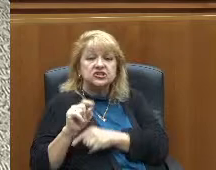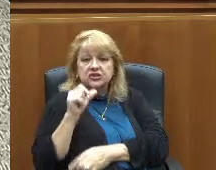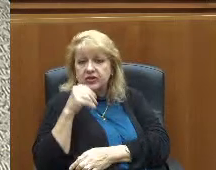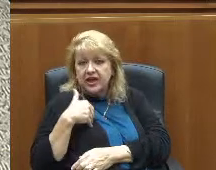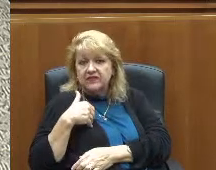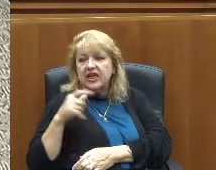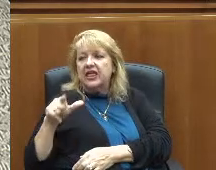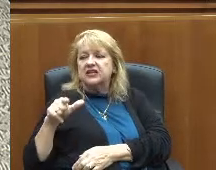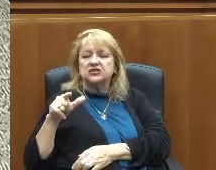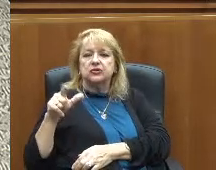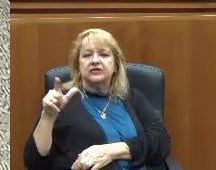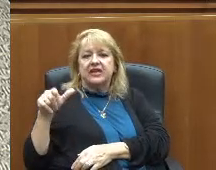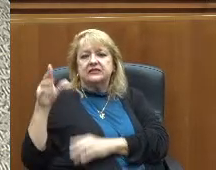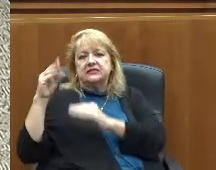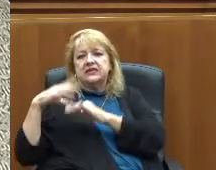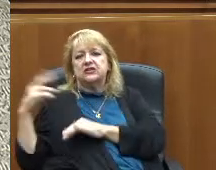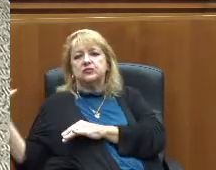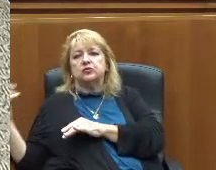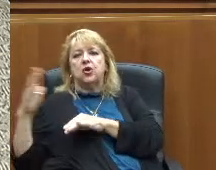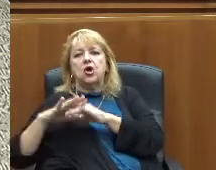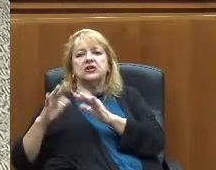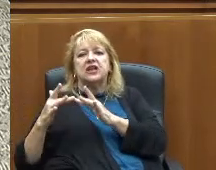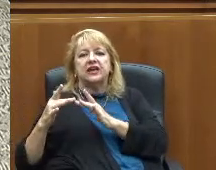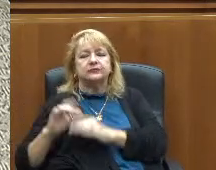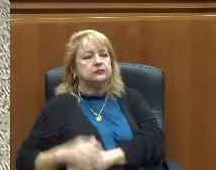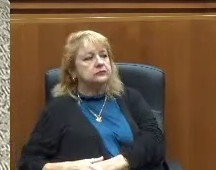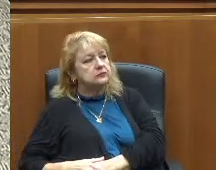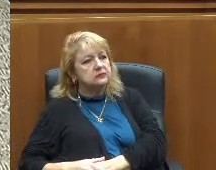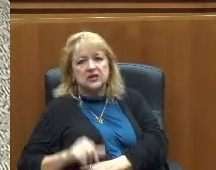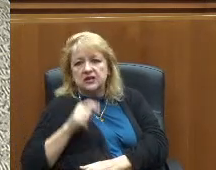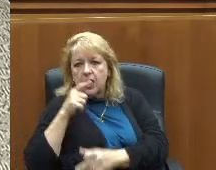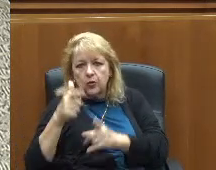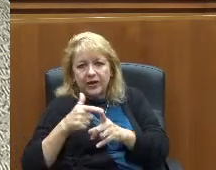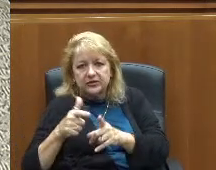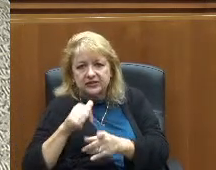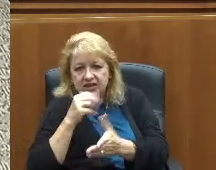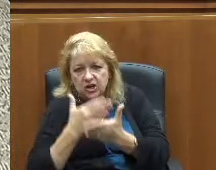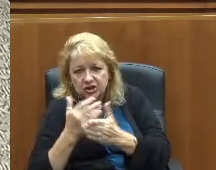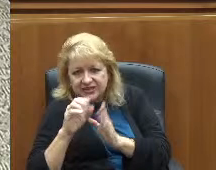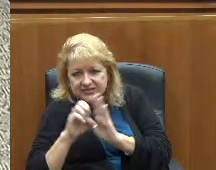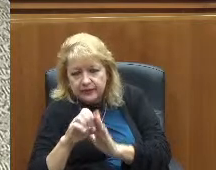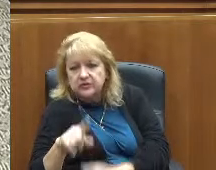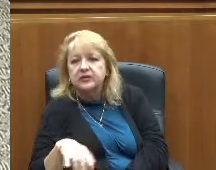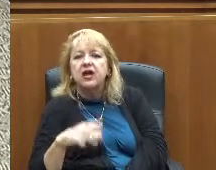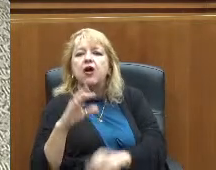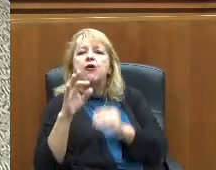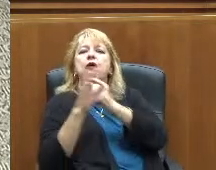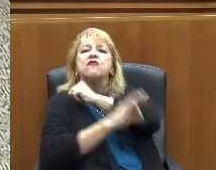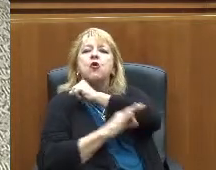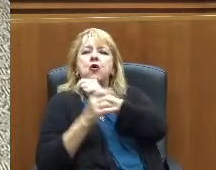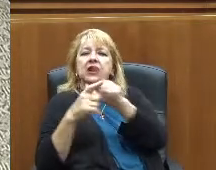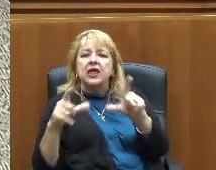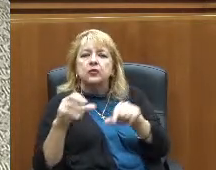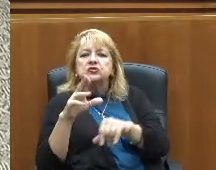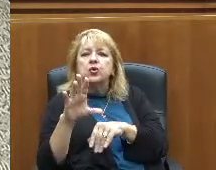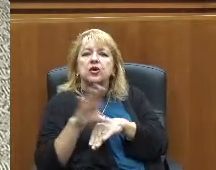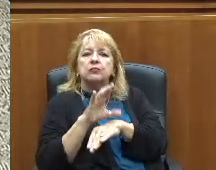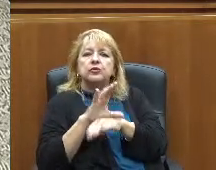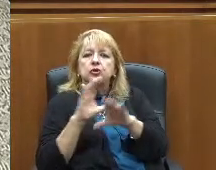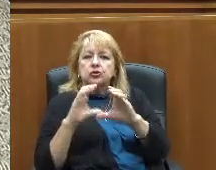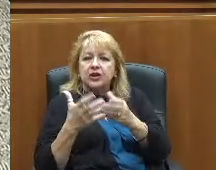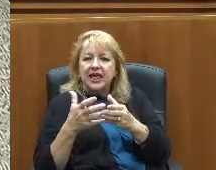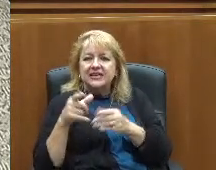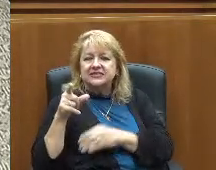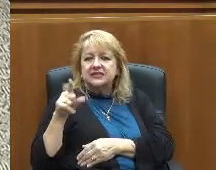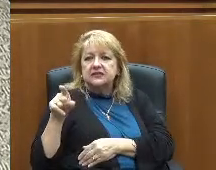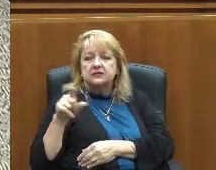have that teacher coming online, but not really. That's not a good example. Something like a foreign language or a computer class or